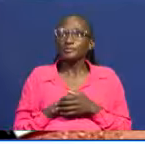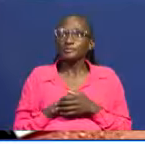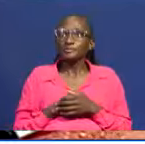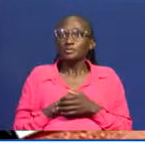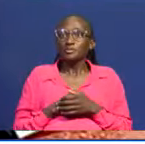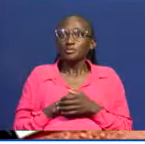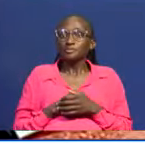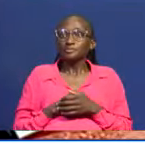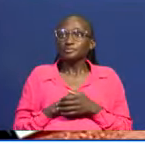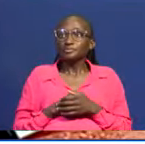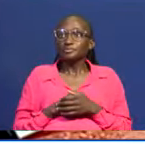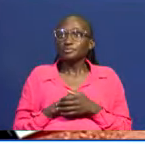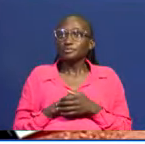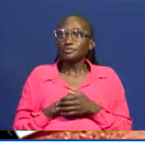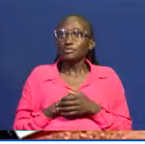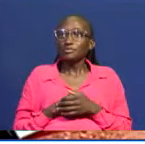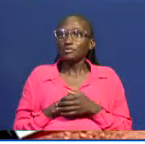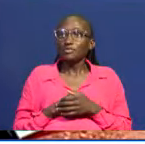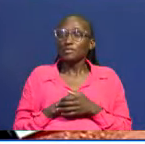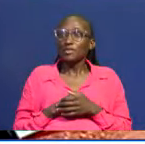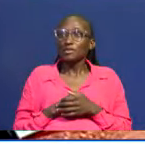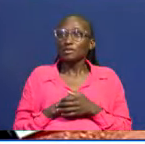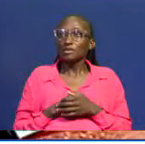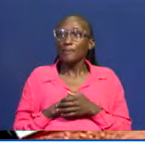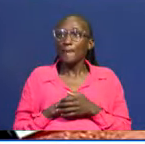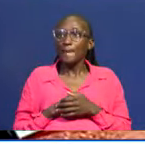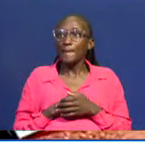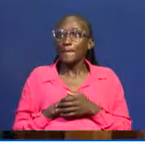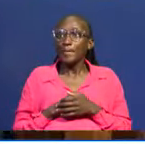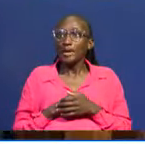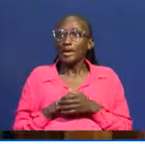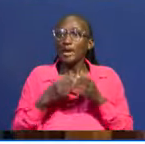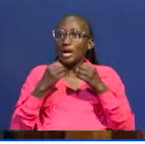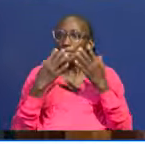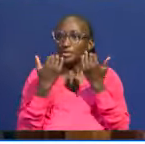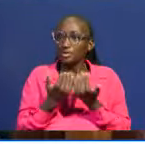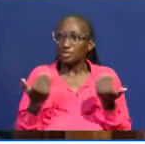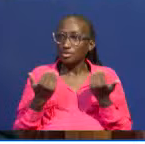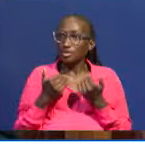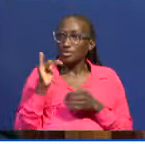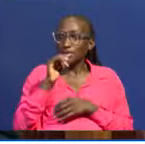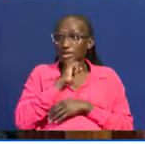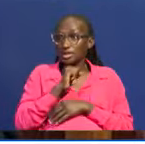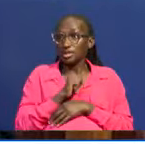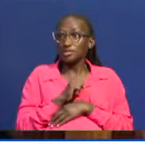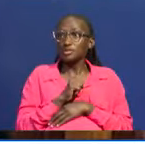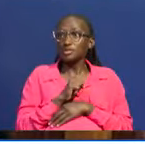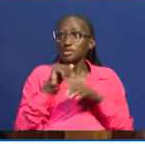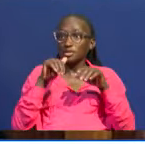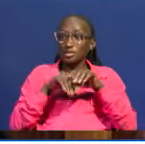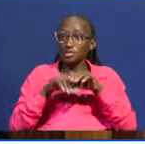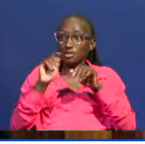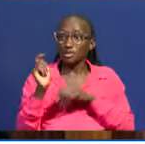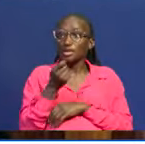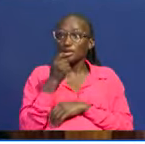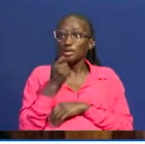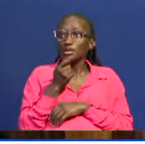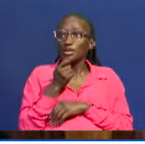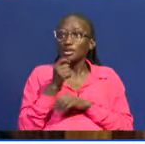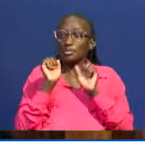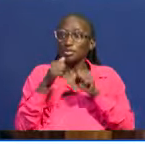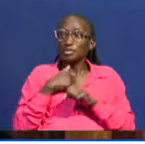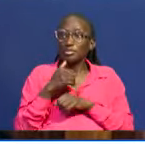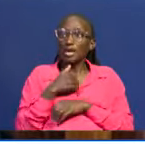guests, yours and mine, how many children of that age in the Republic of Kenya would